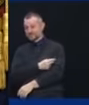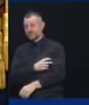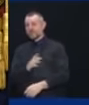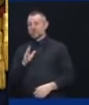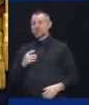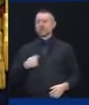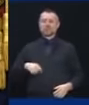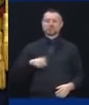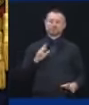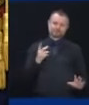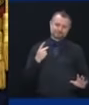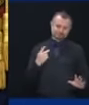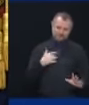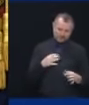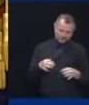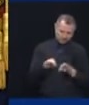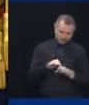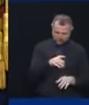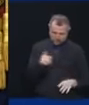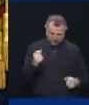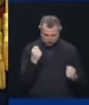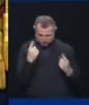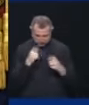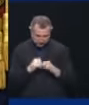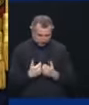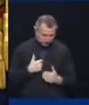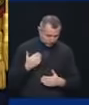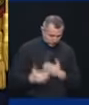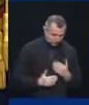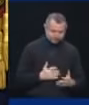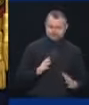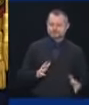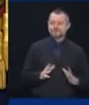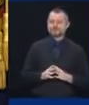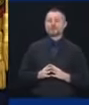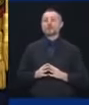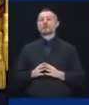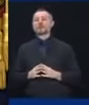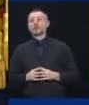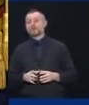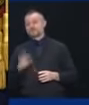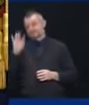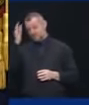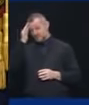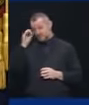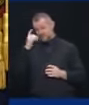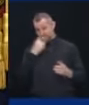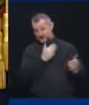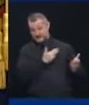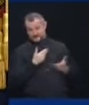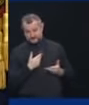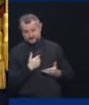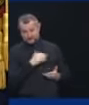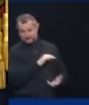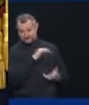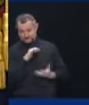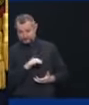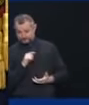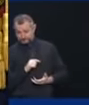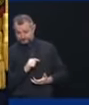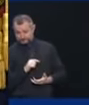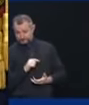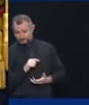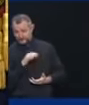just make sure people understand how this works. We get an allocation from the federal government. Depending on the allocation from the